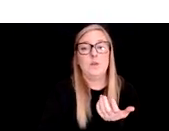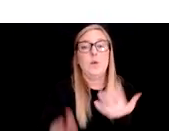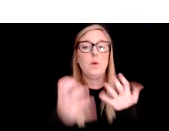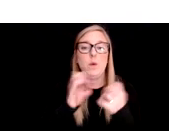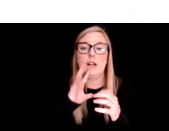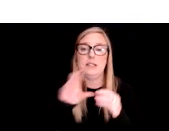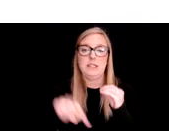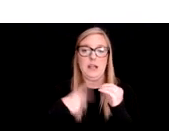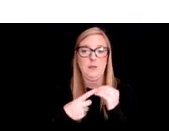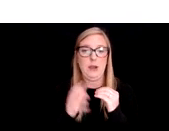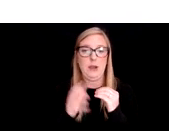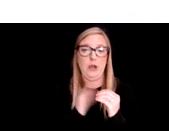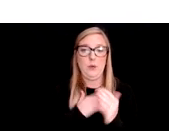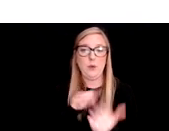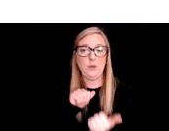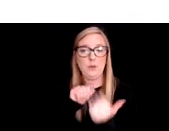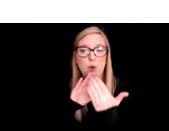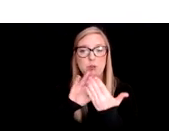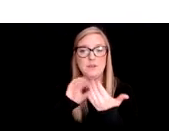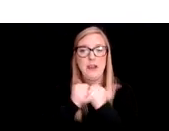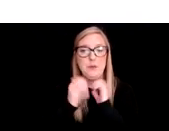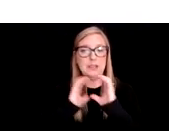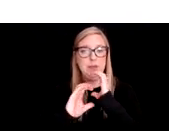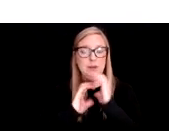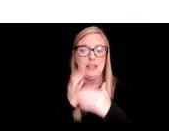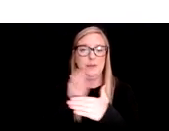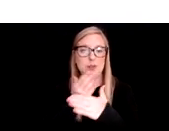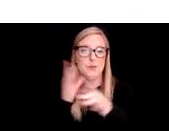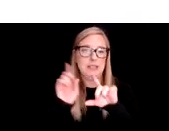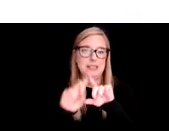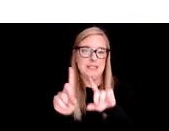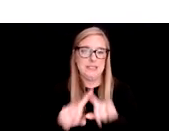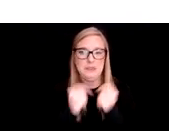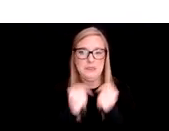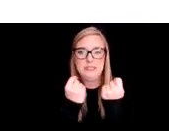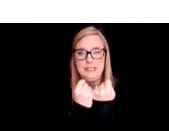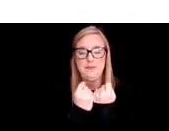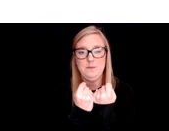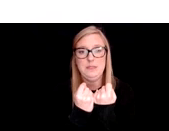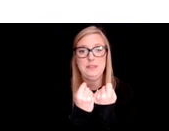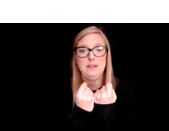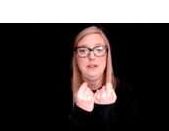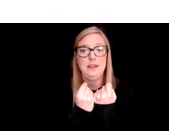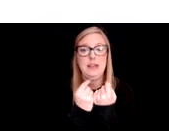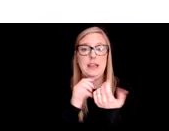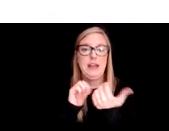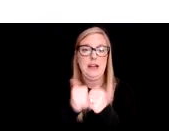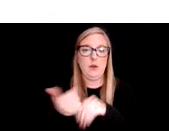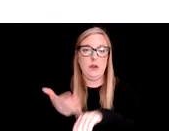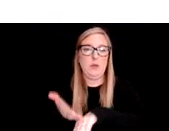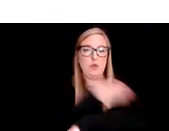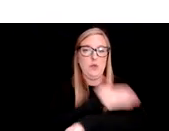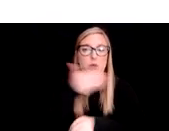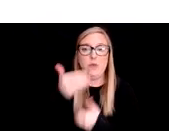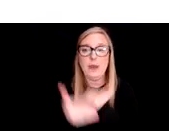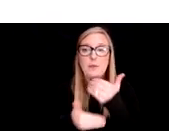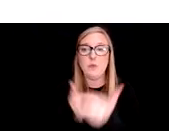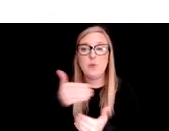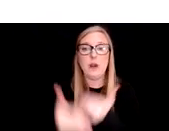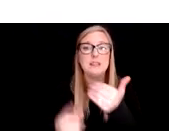we communicate between our different teams and ultimately improving that process for how we get a better